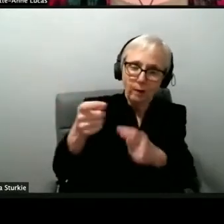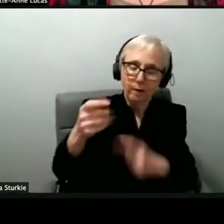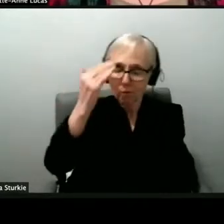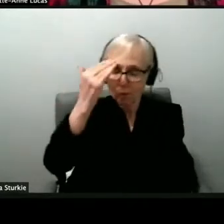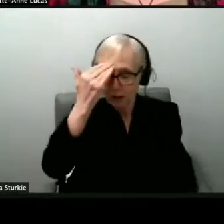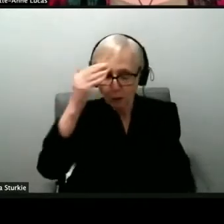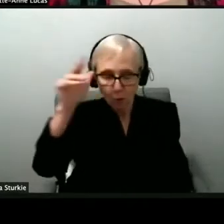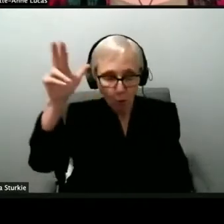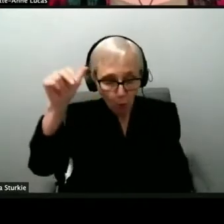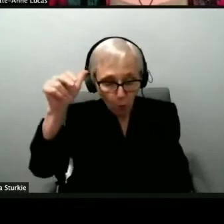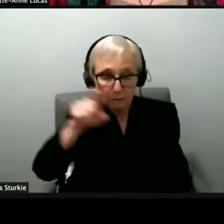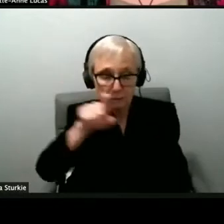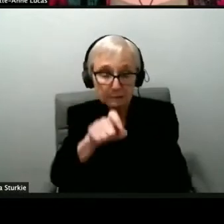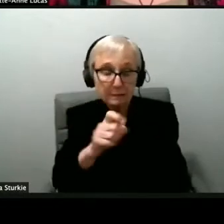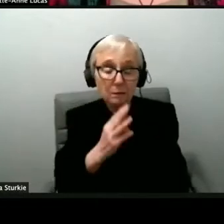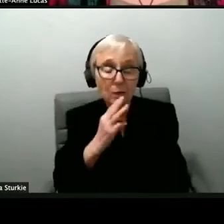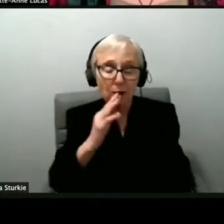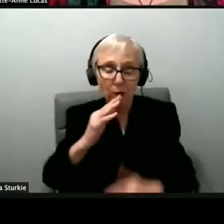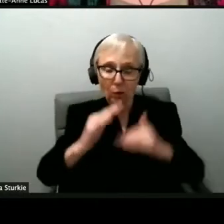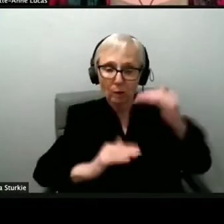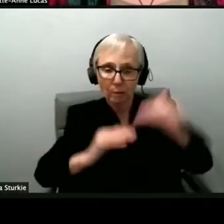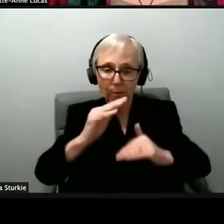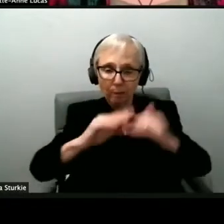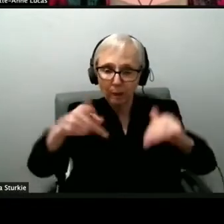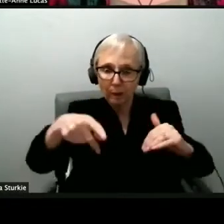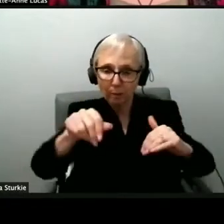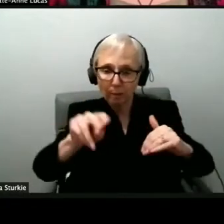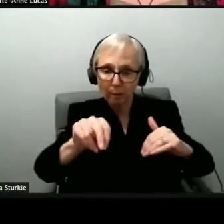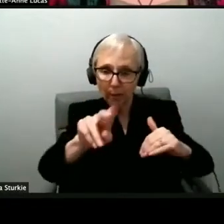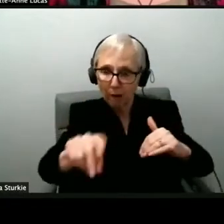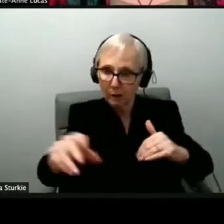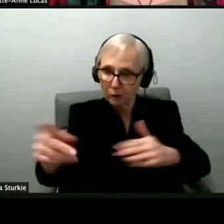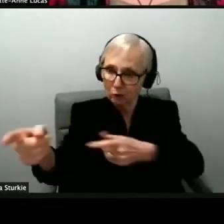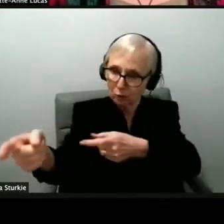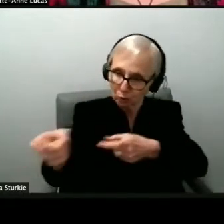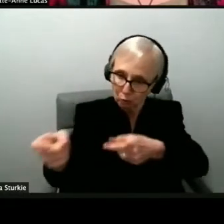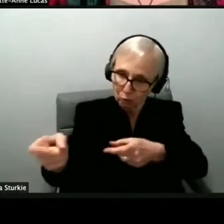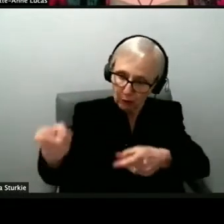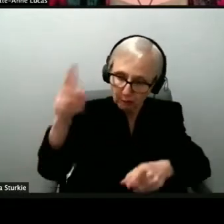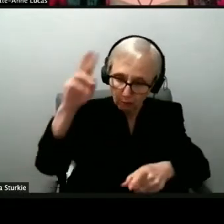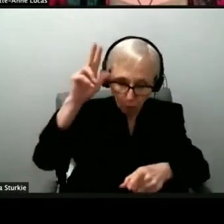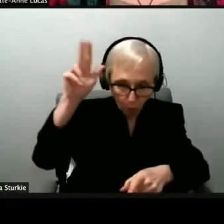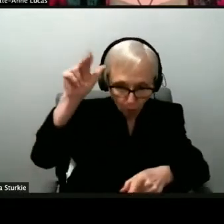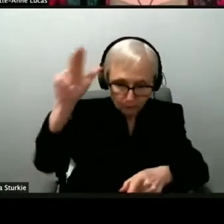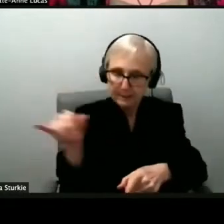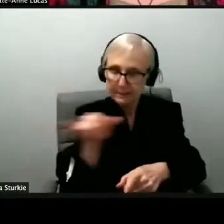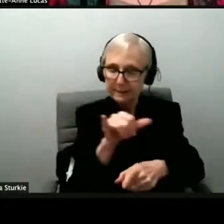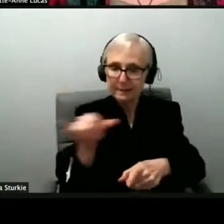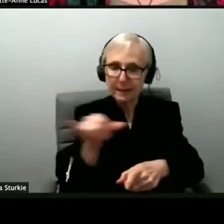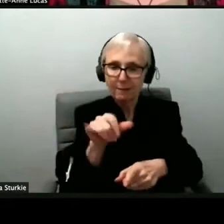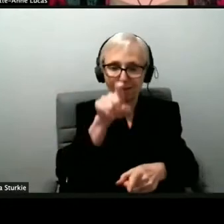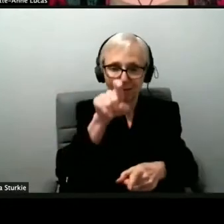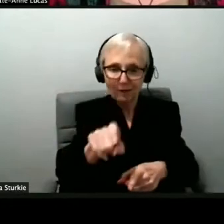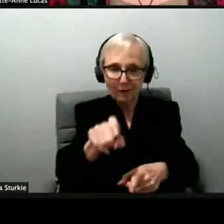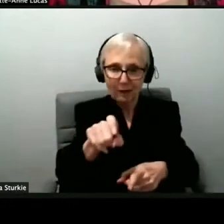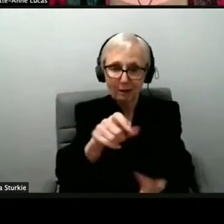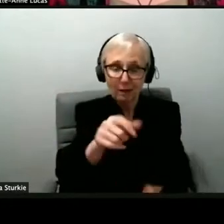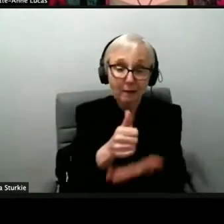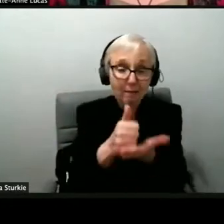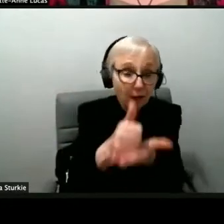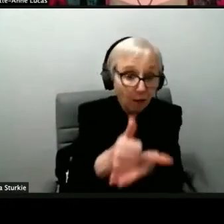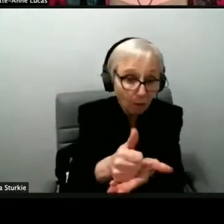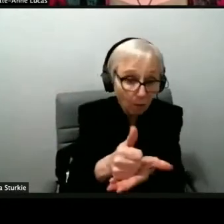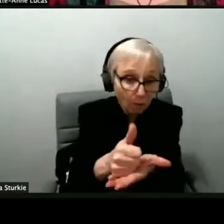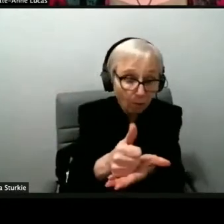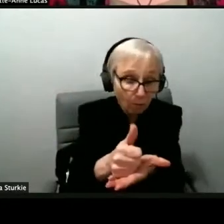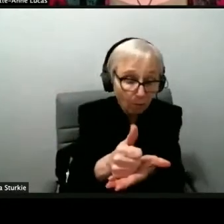water, we're going to build a pond to attract that horse. Same thing with the homelessness. If they're in need of help, if we